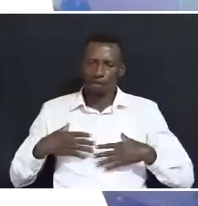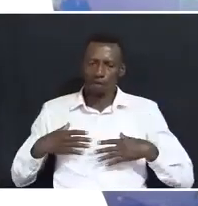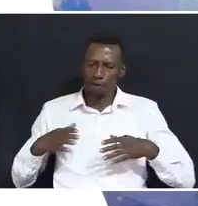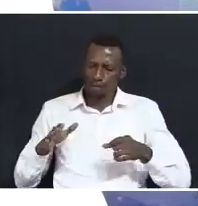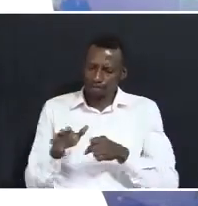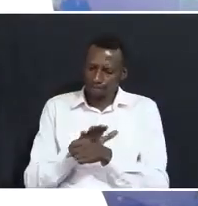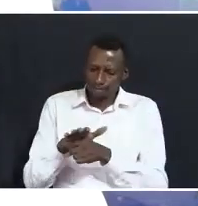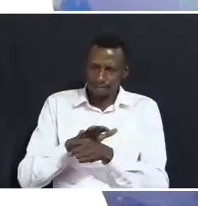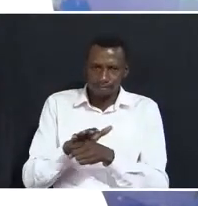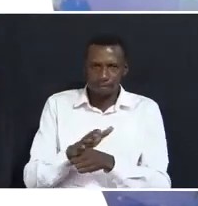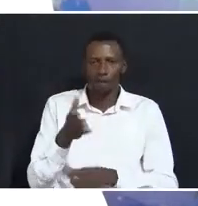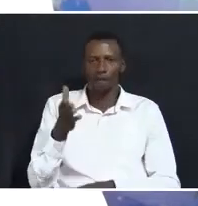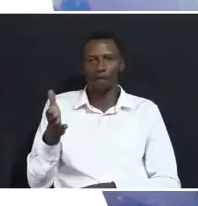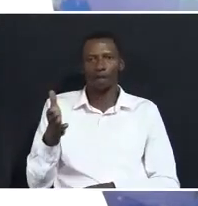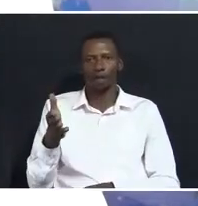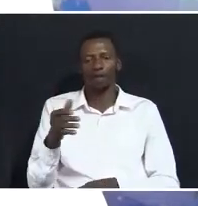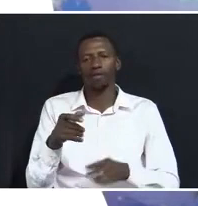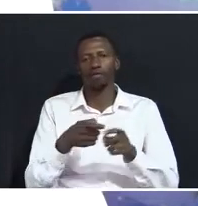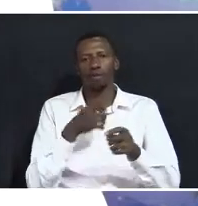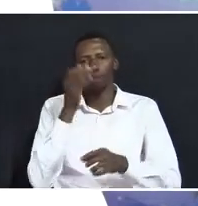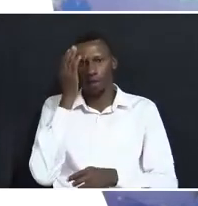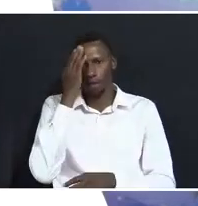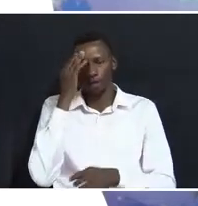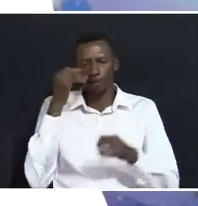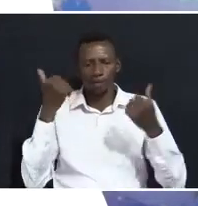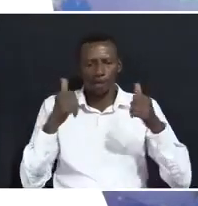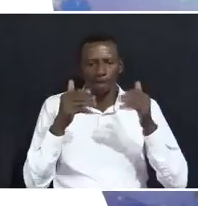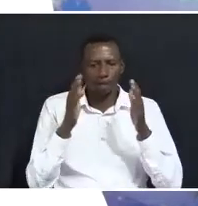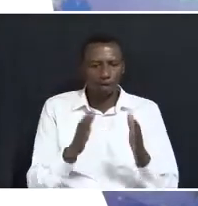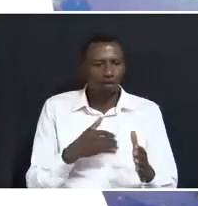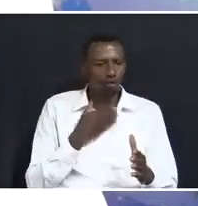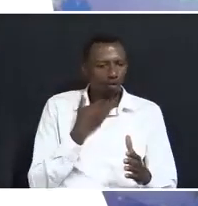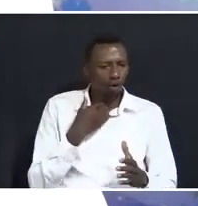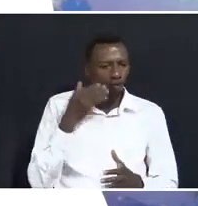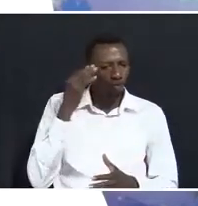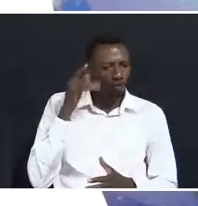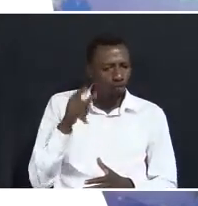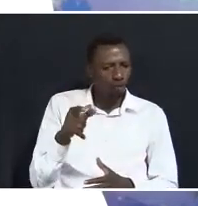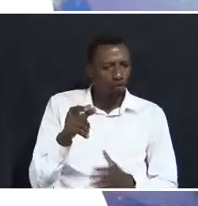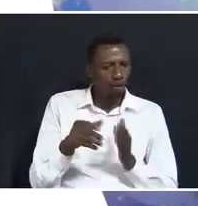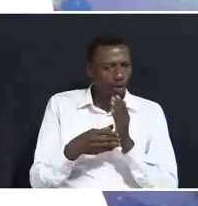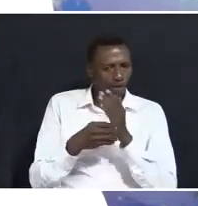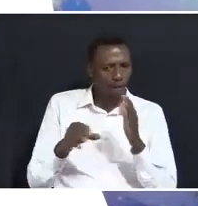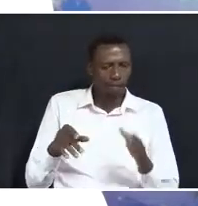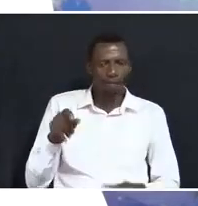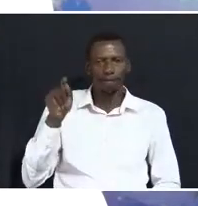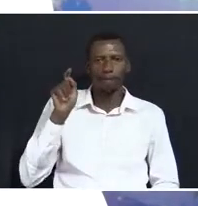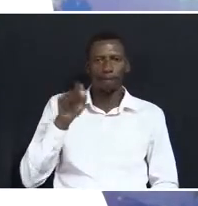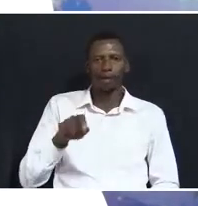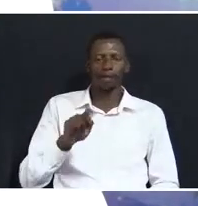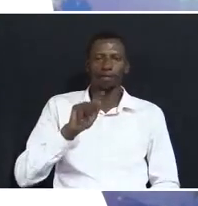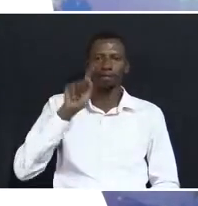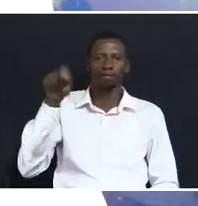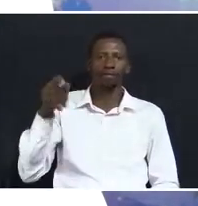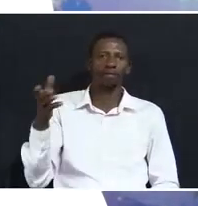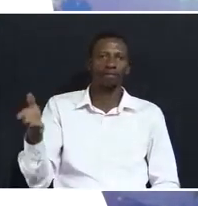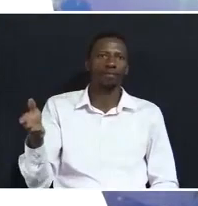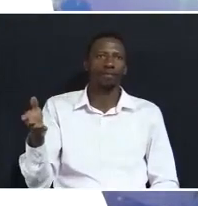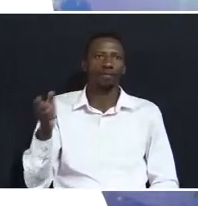in Israel. Whoever wanted to be known as somebody, this is the place that he needed to be